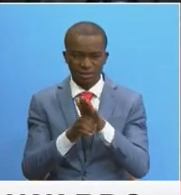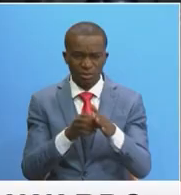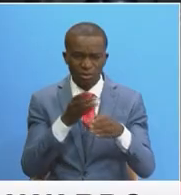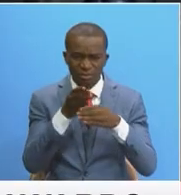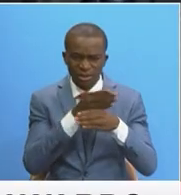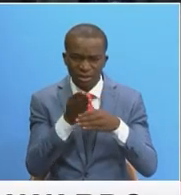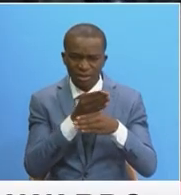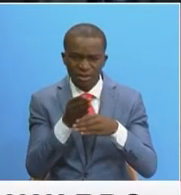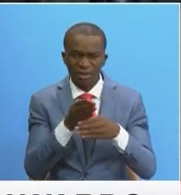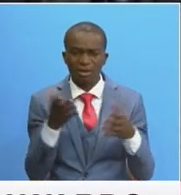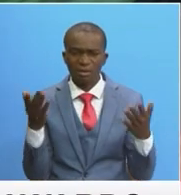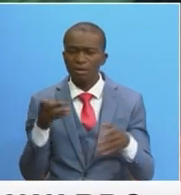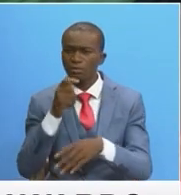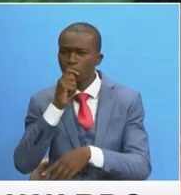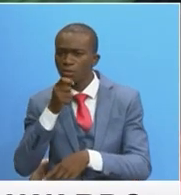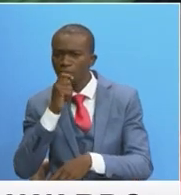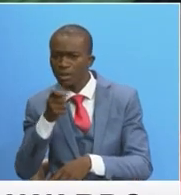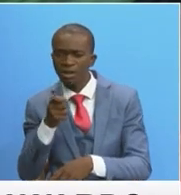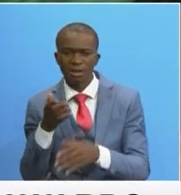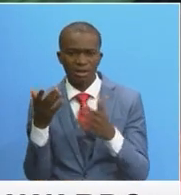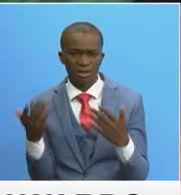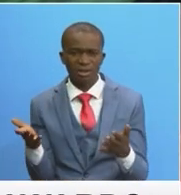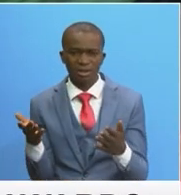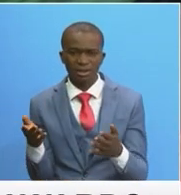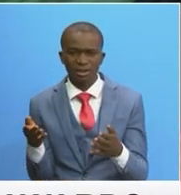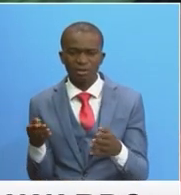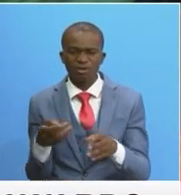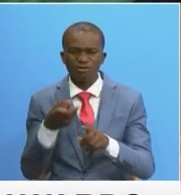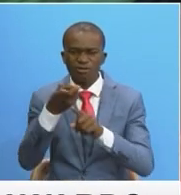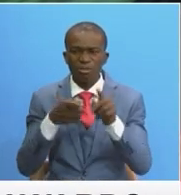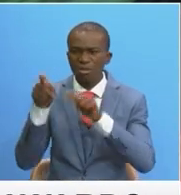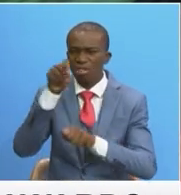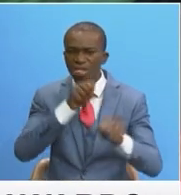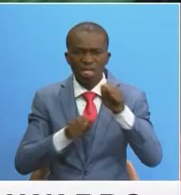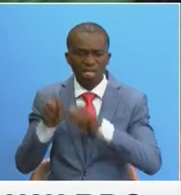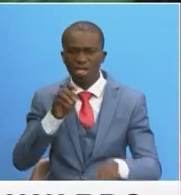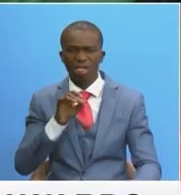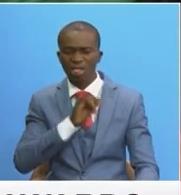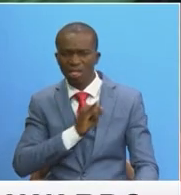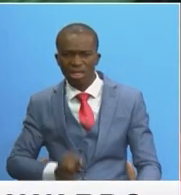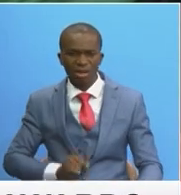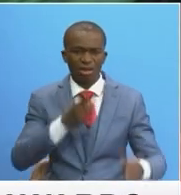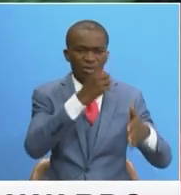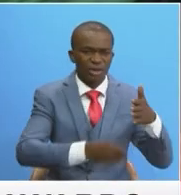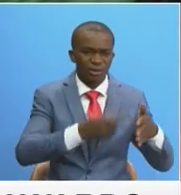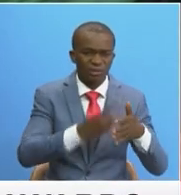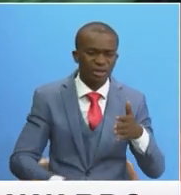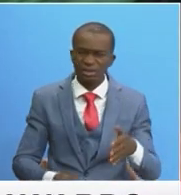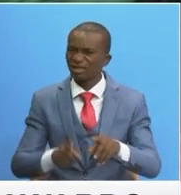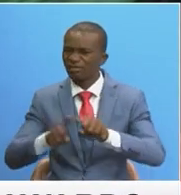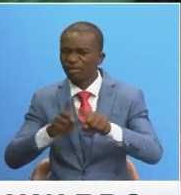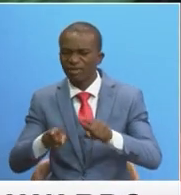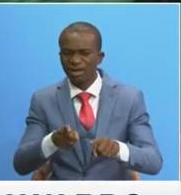entrepreneurs, the people from the hospitality industry. We're talking about fast foods